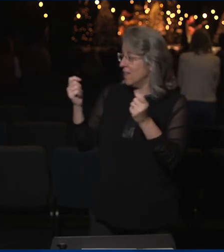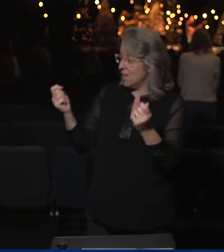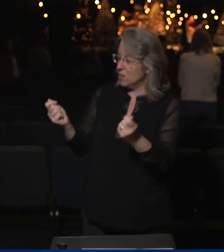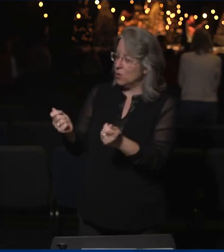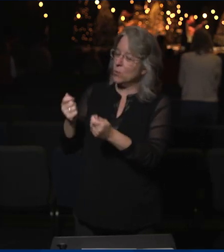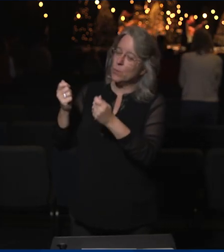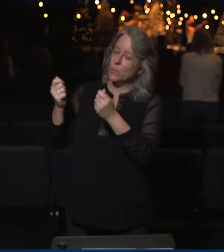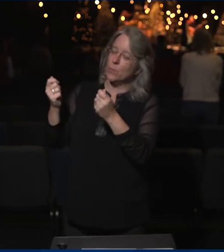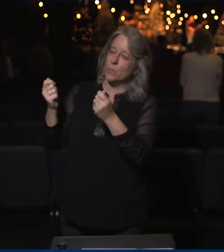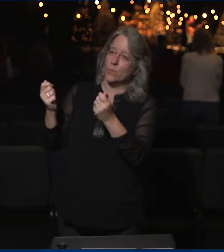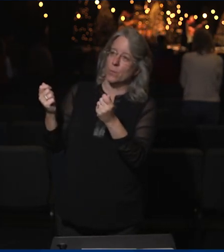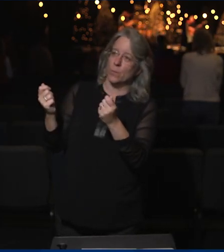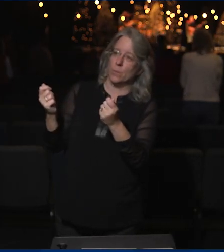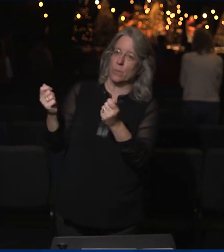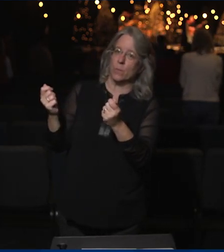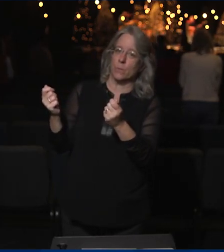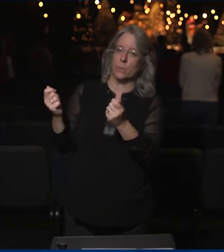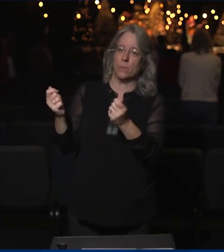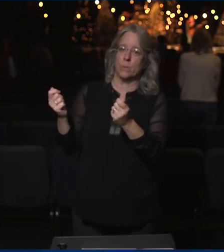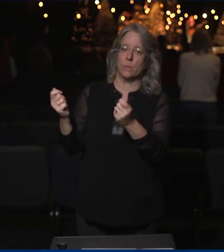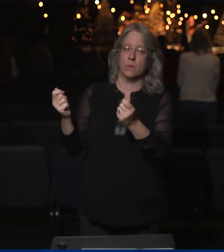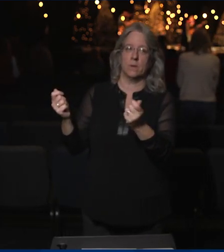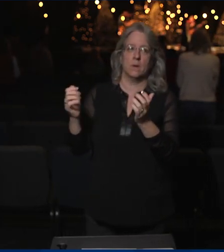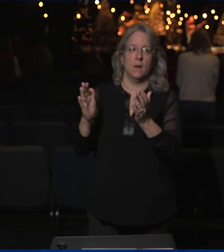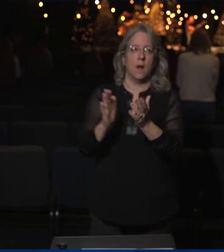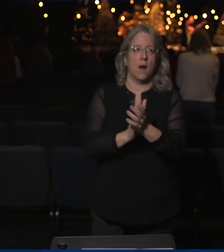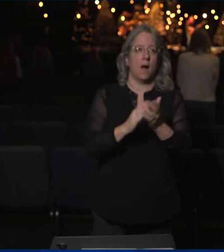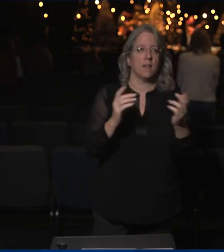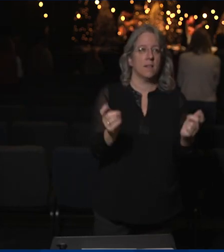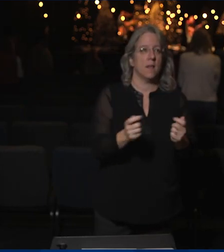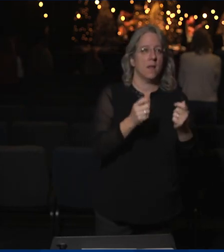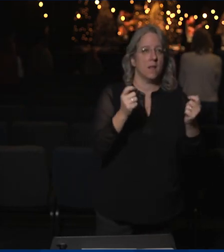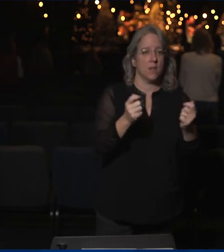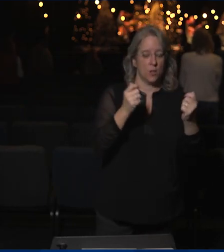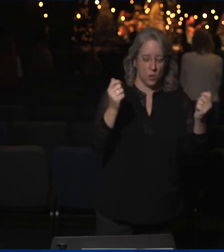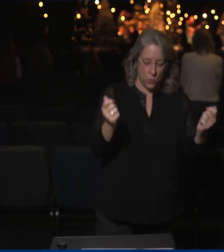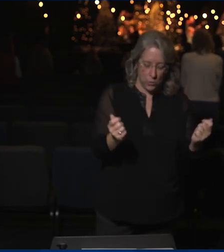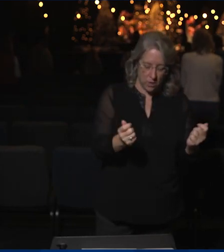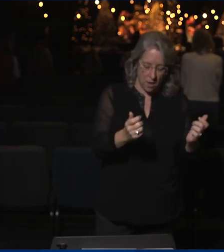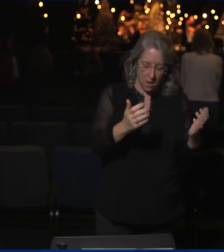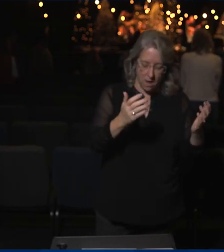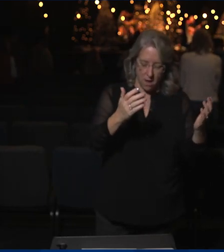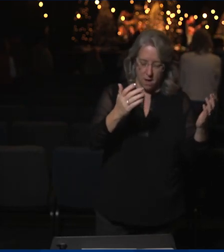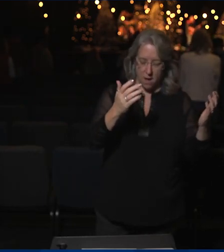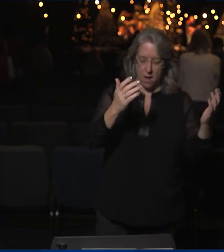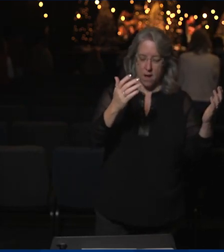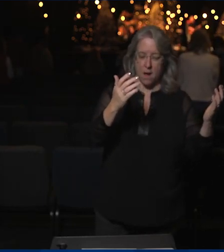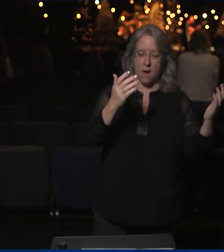Hallelujah.